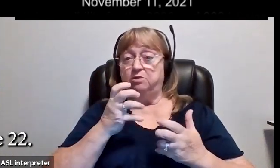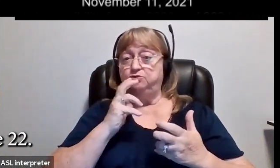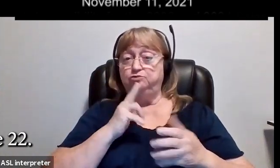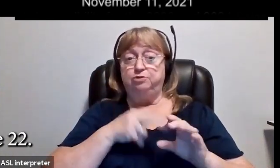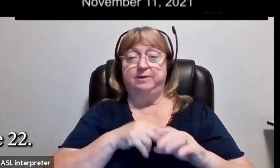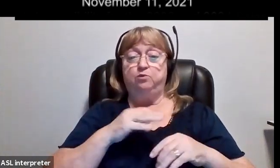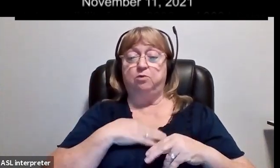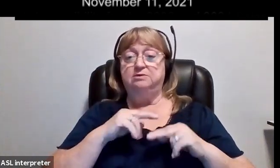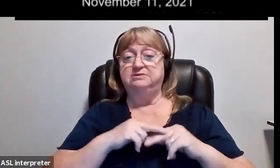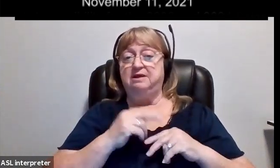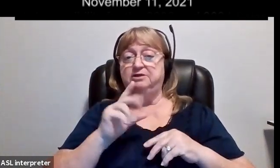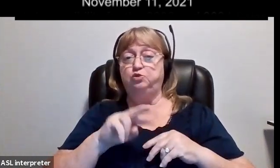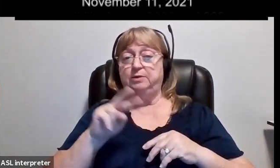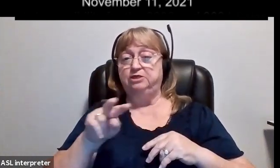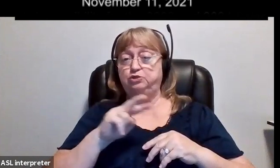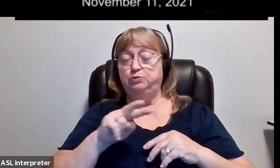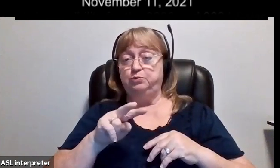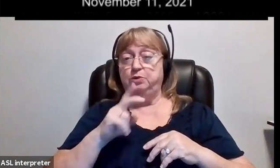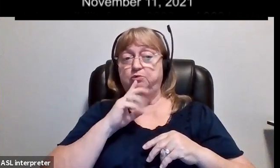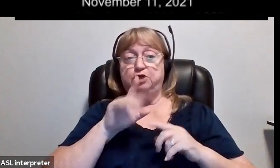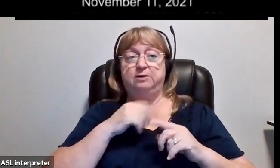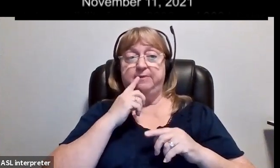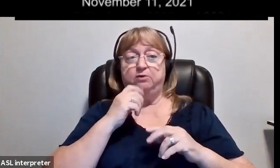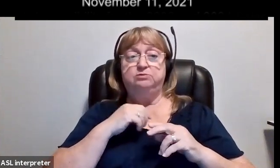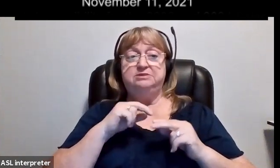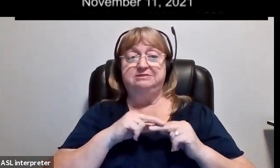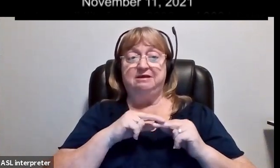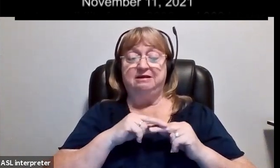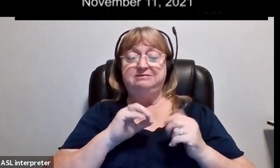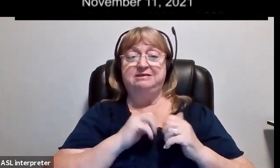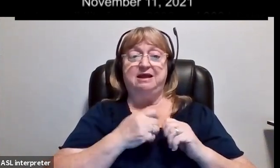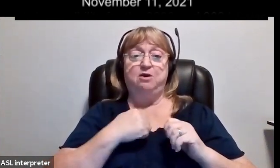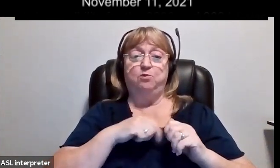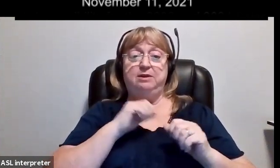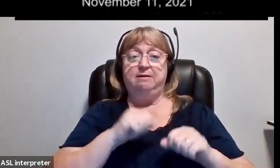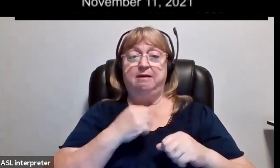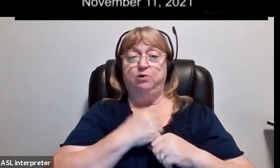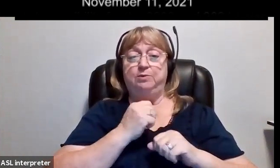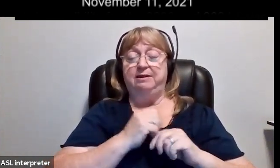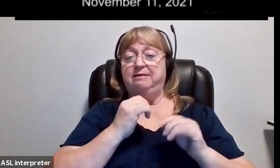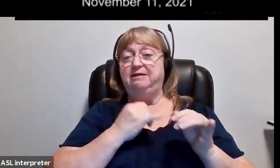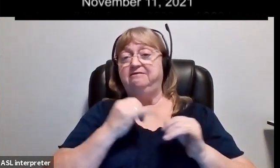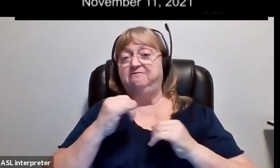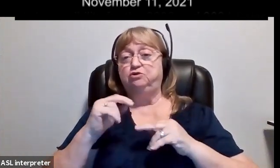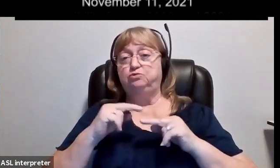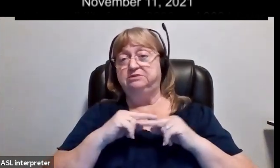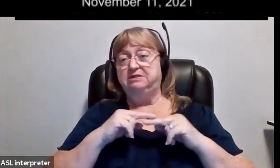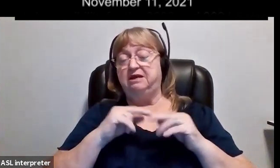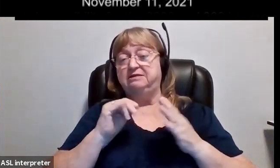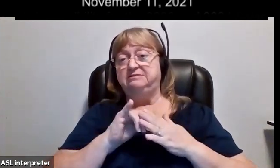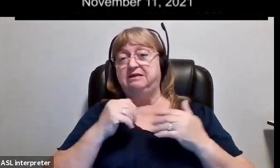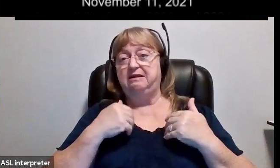slide 22. We're talking about slides and how we can create individual slides that have